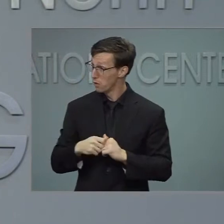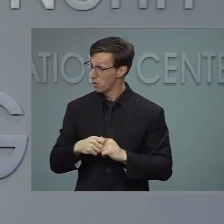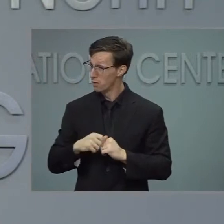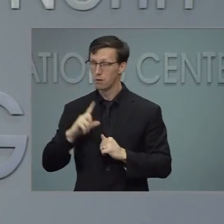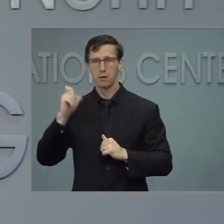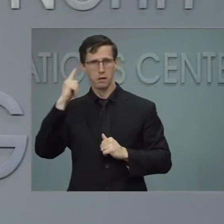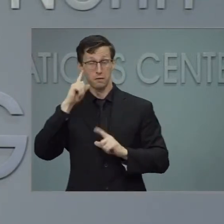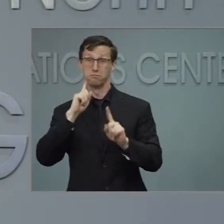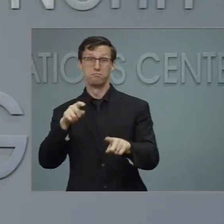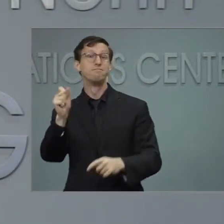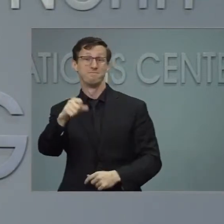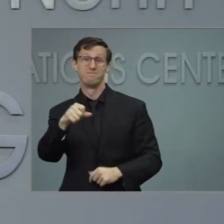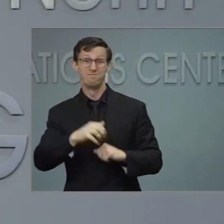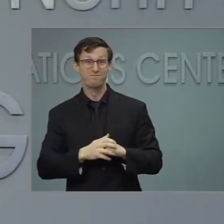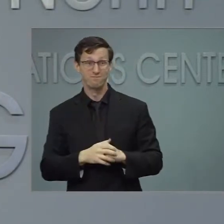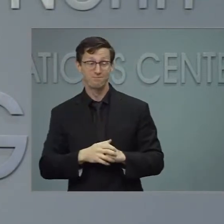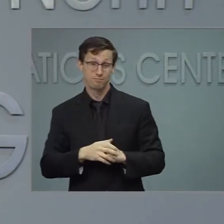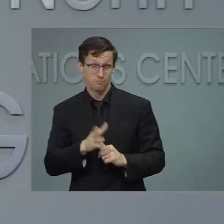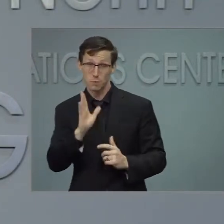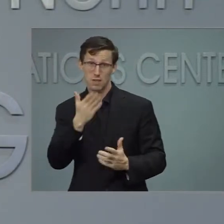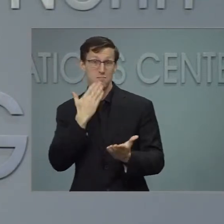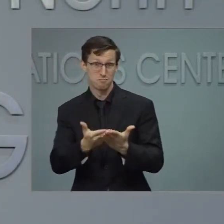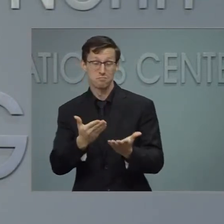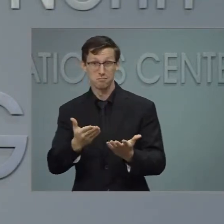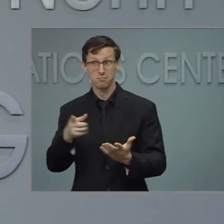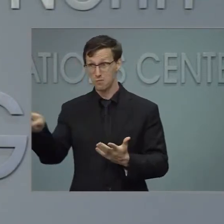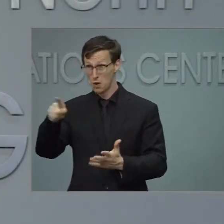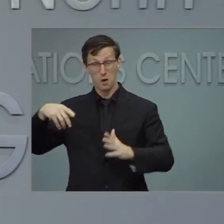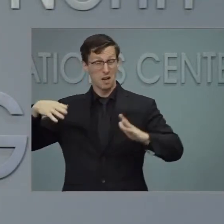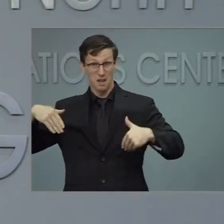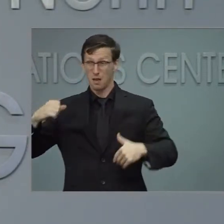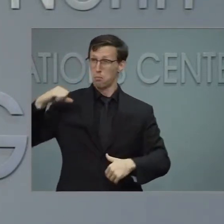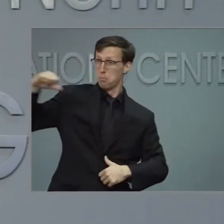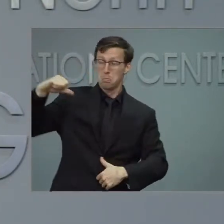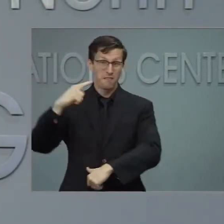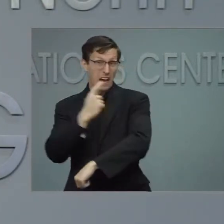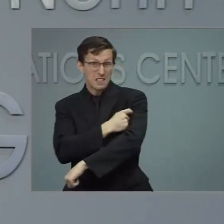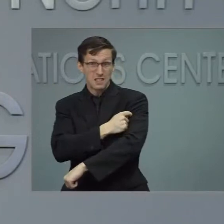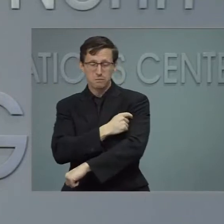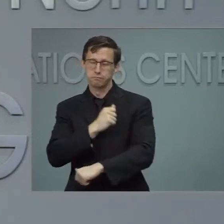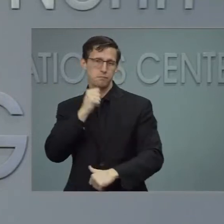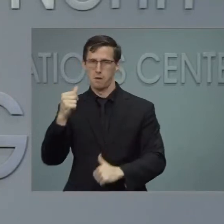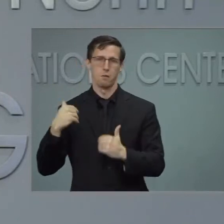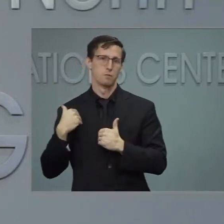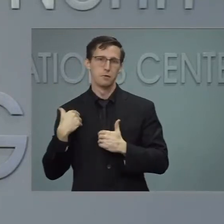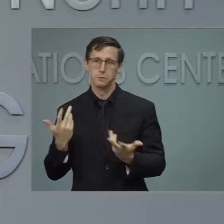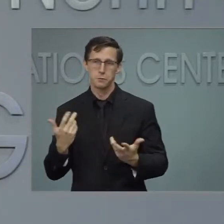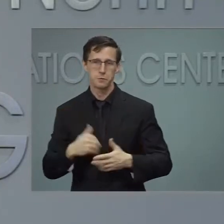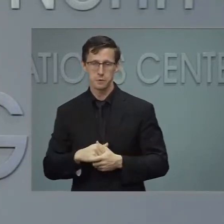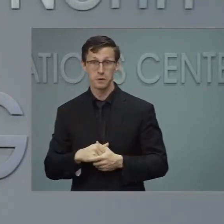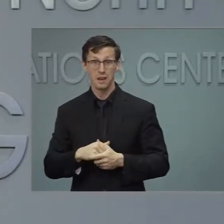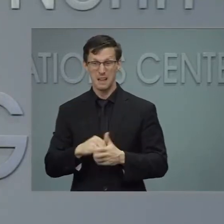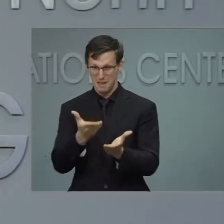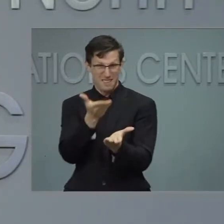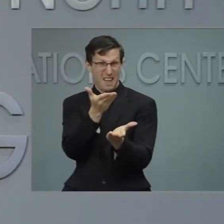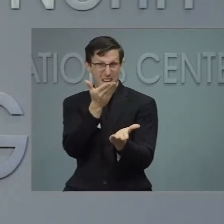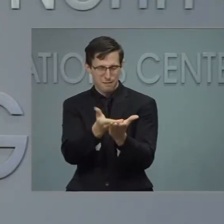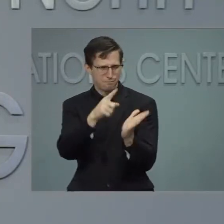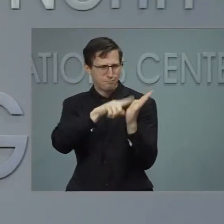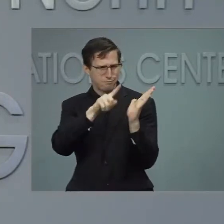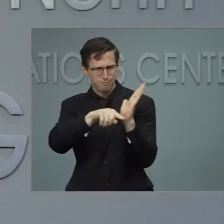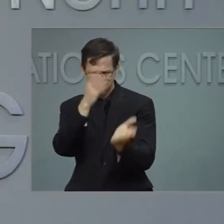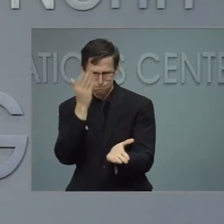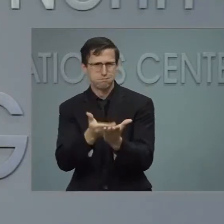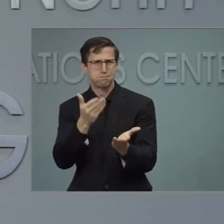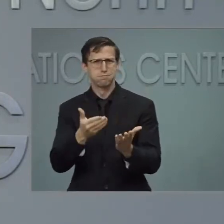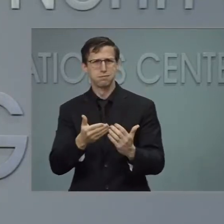the evidence is stark and clear that if you don't get vaccinated, not only are you going to cause